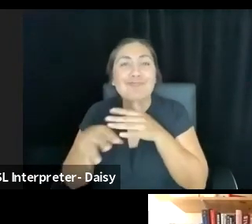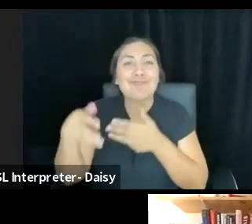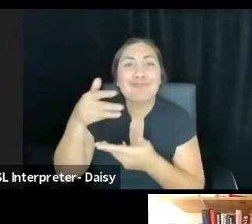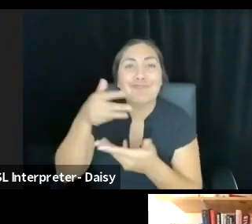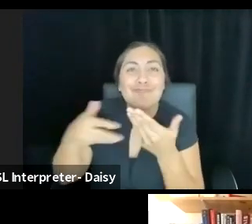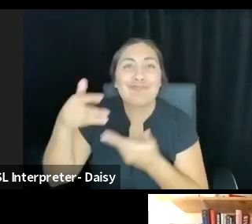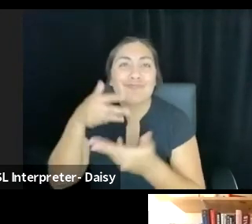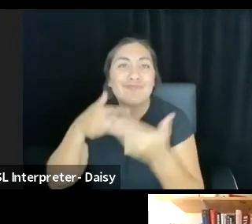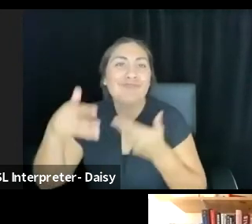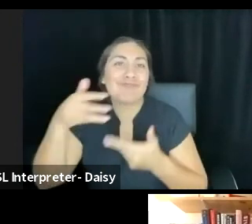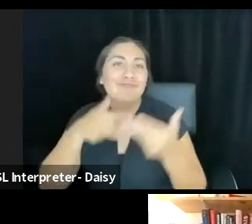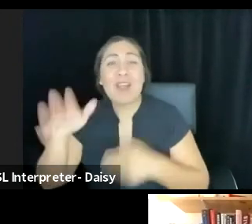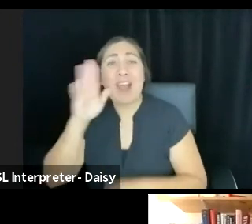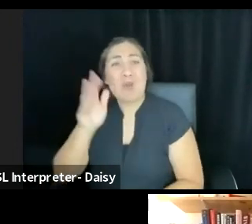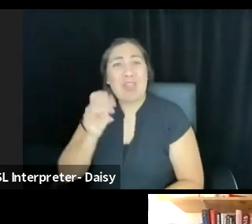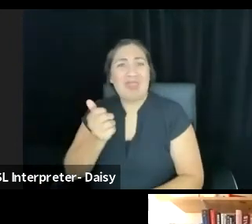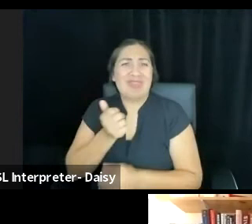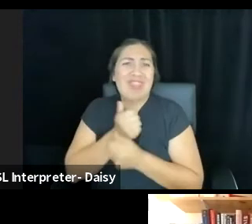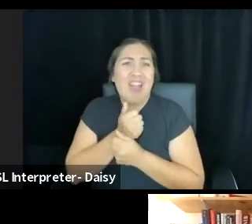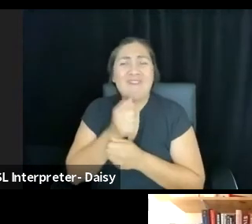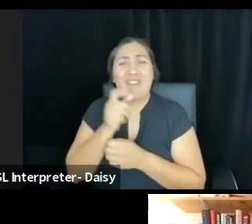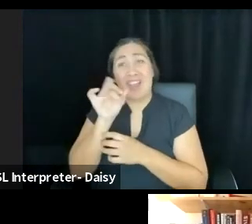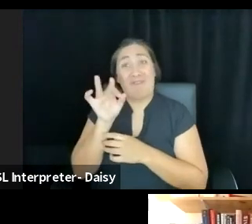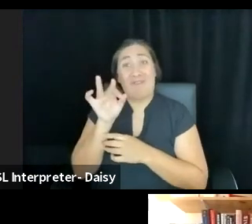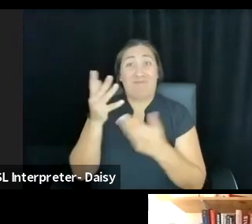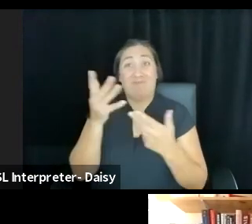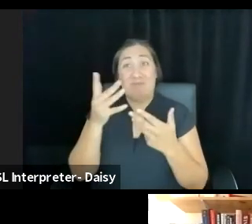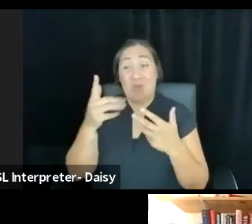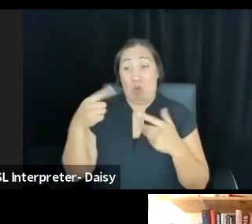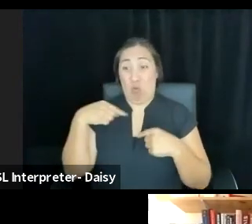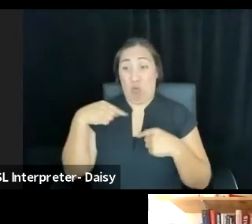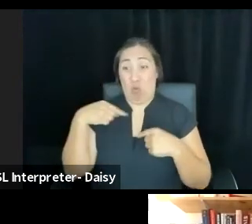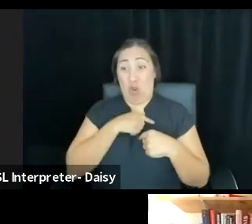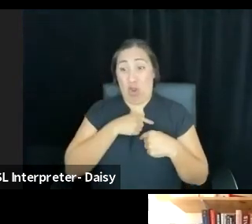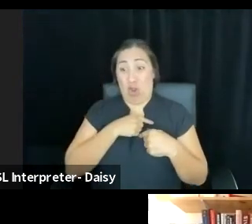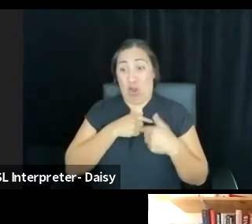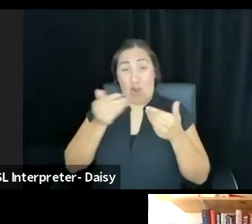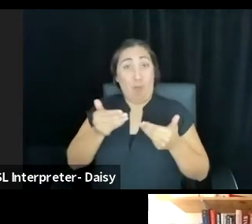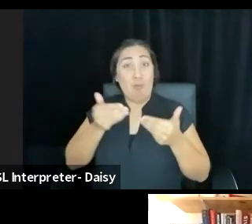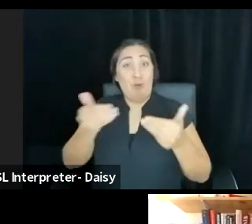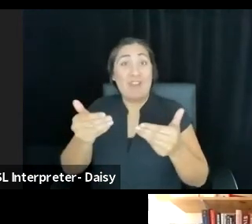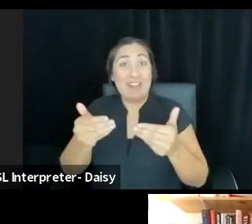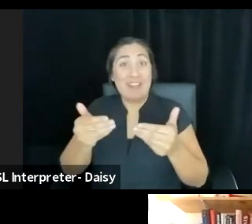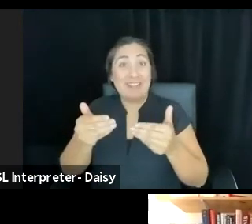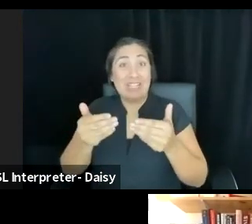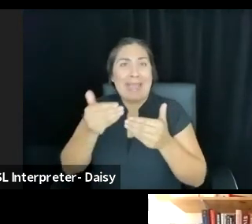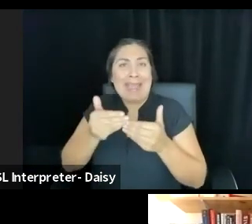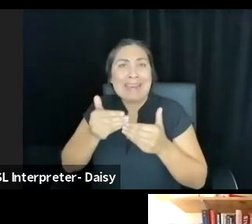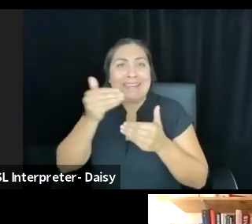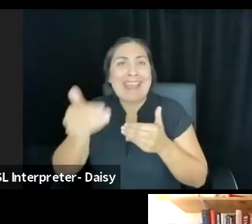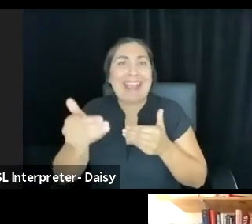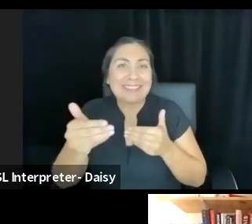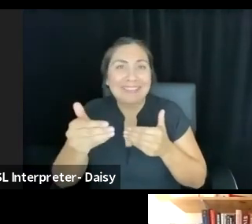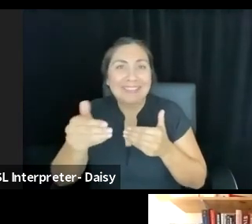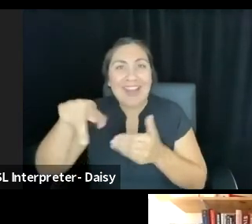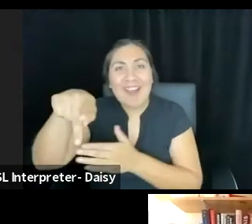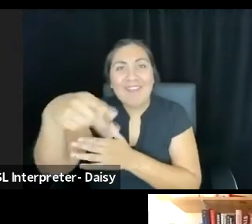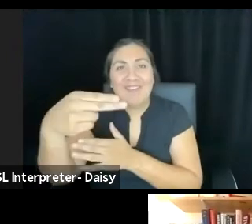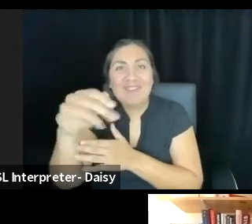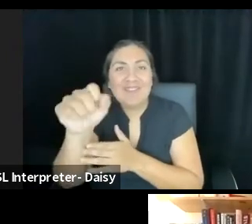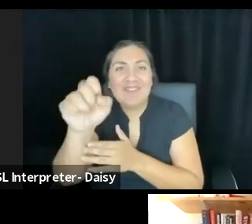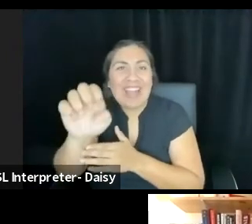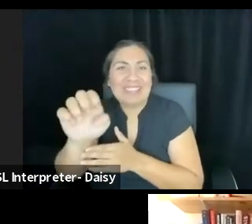we're moving into this next phase, Stephanie, as you pointed out, is the evolution